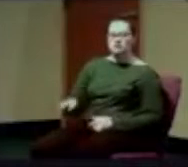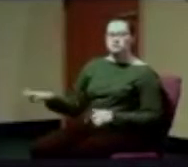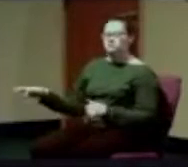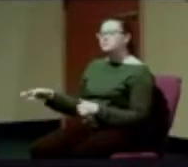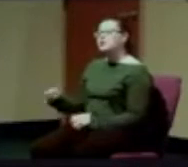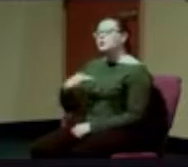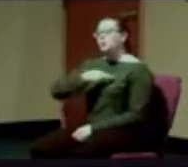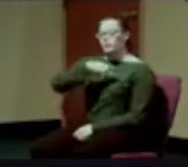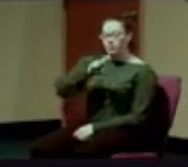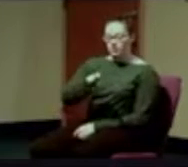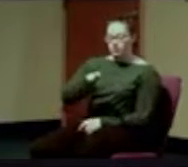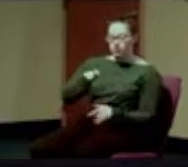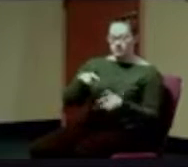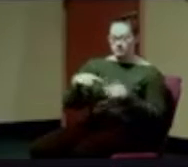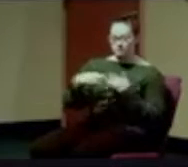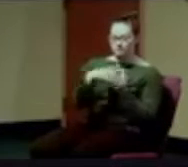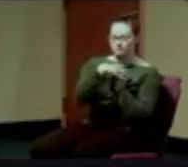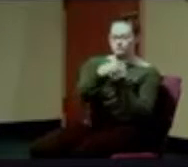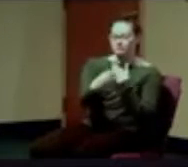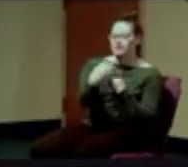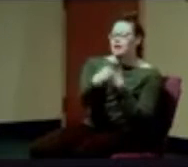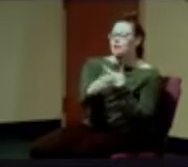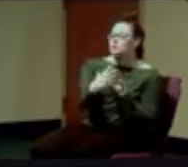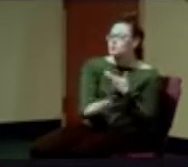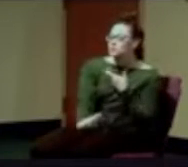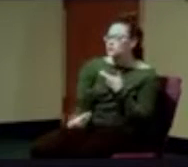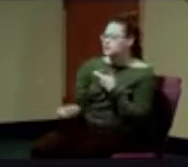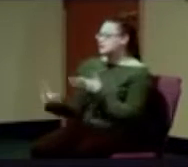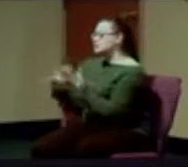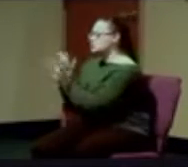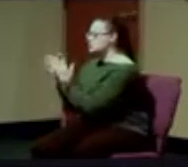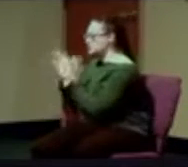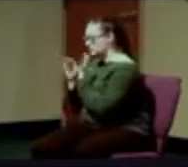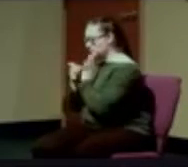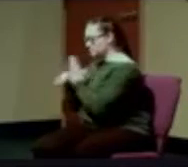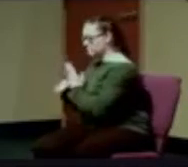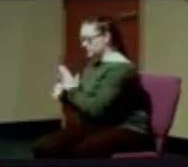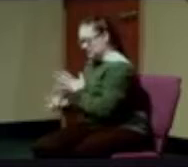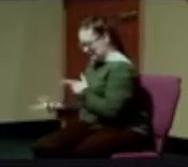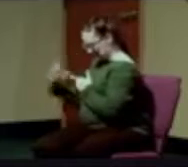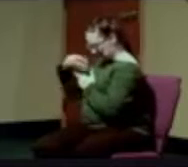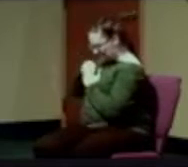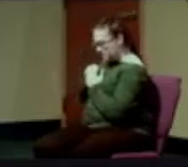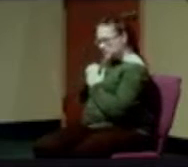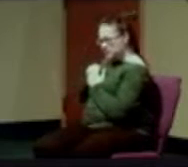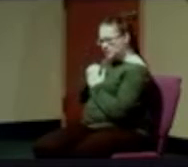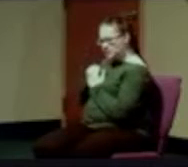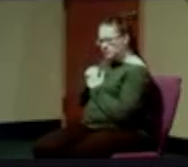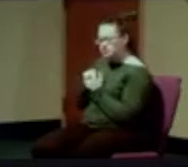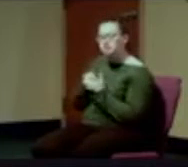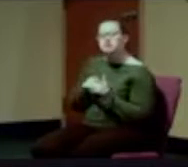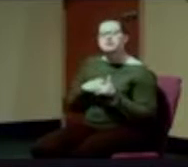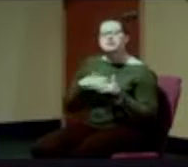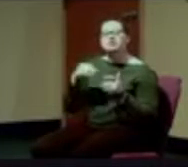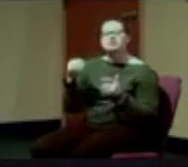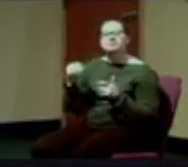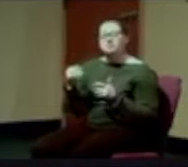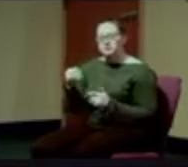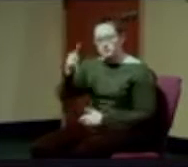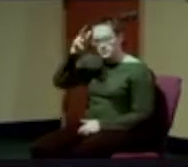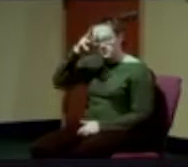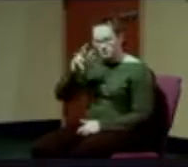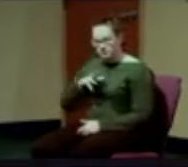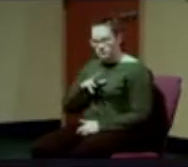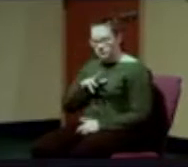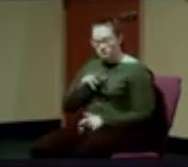outward. Jesus emphasizes the inside. The Bible tells us that God, that man looks on the outside, but God looks